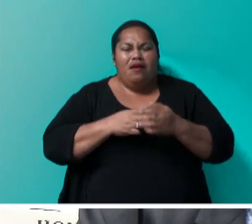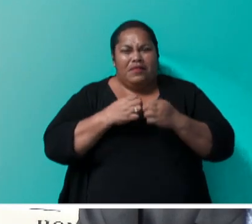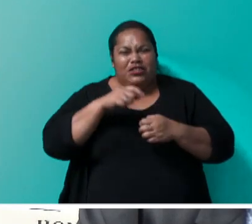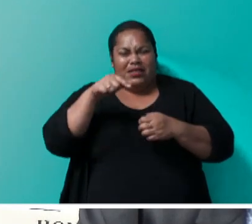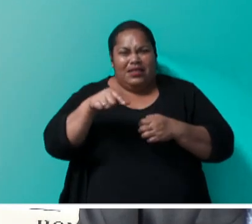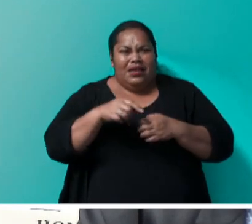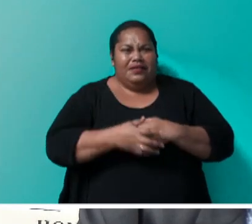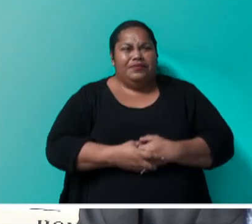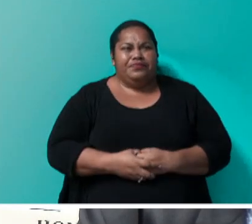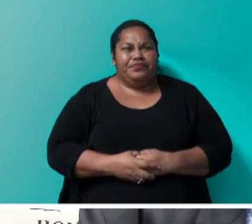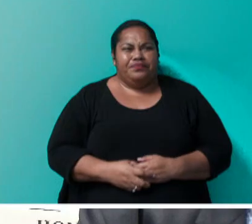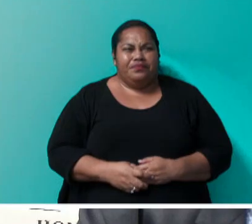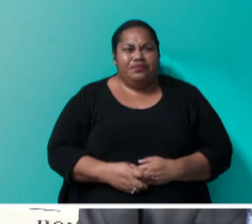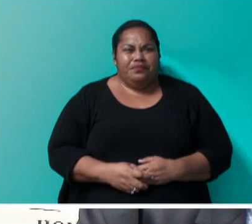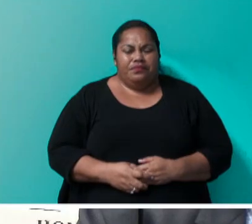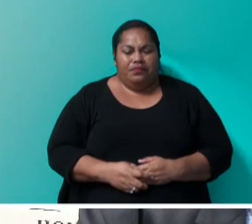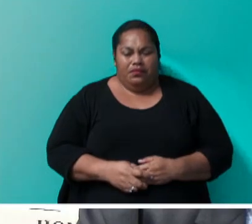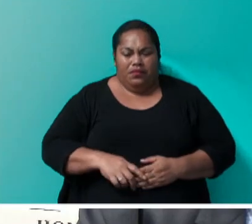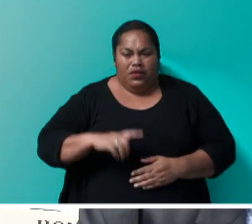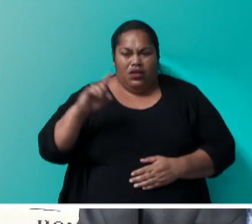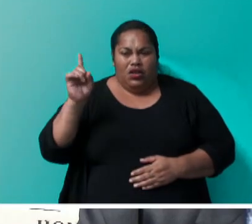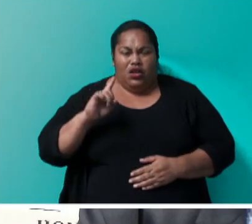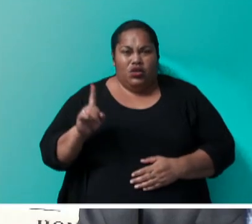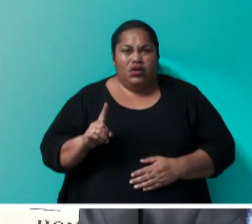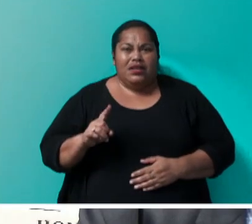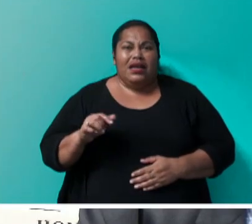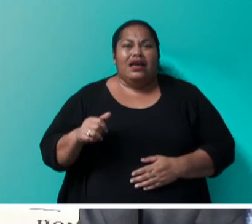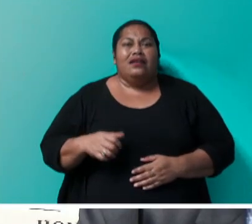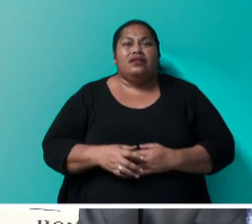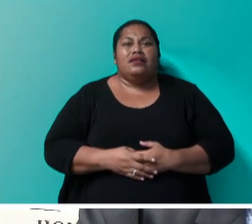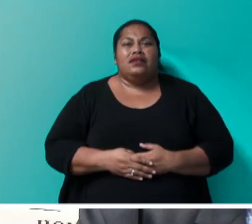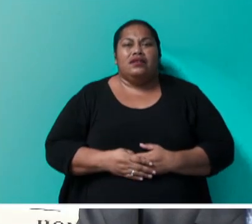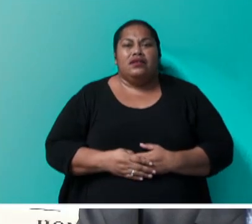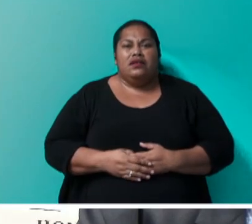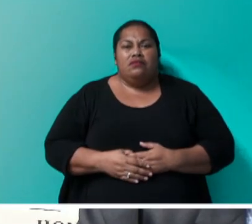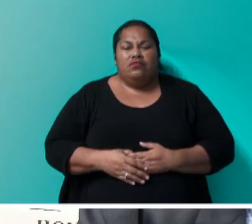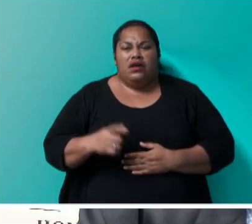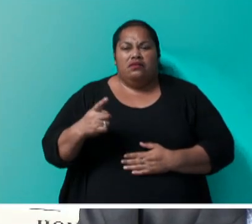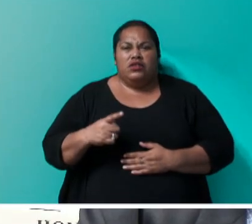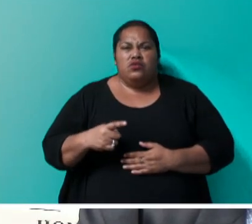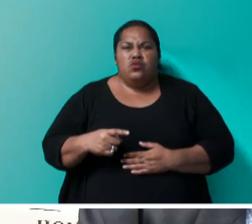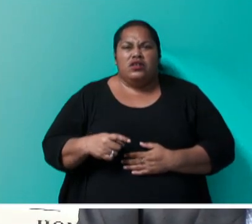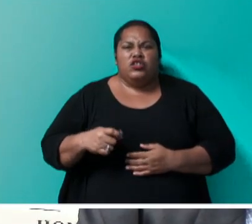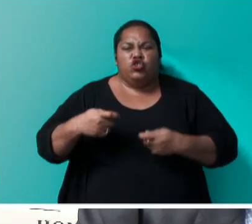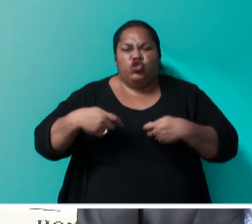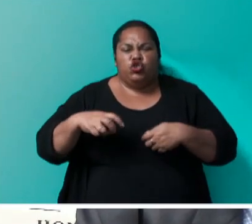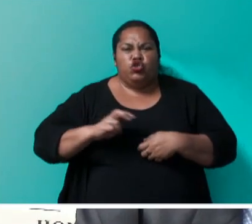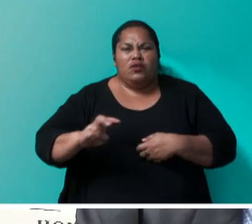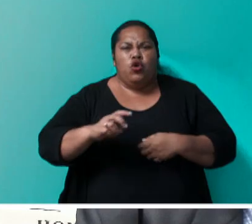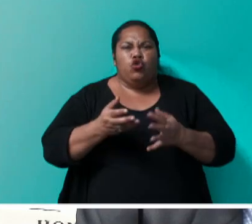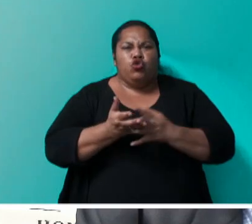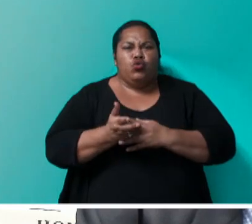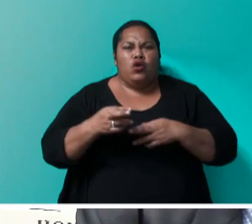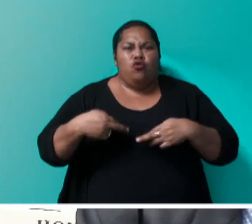Mr. Speaker, today over 90% of our cane is transported to the mills by road. With the increased use of